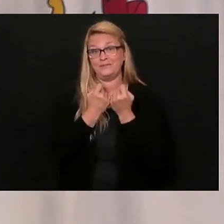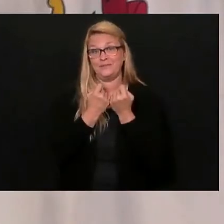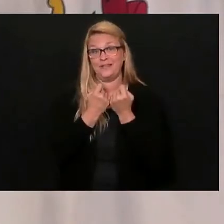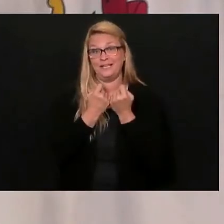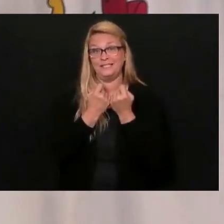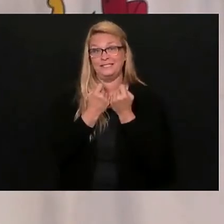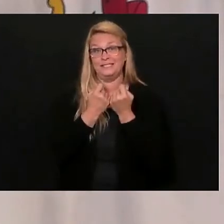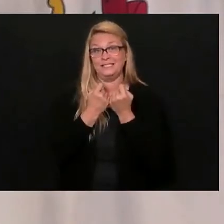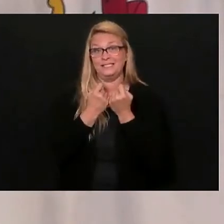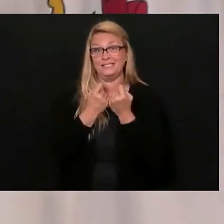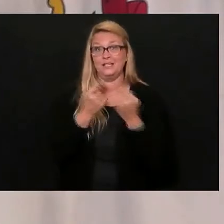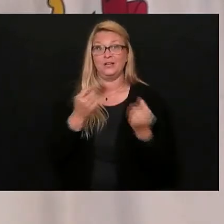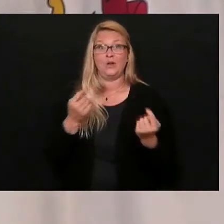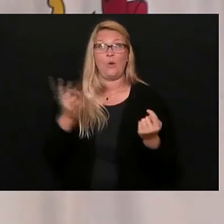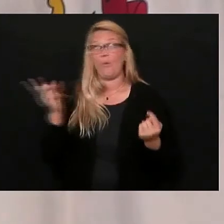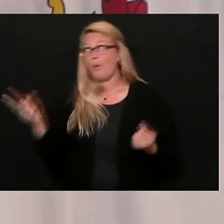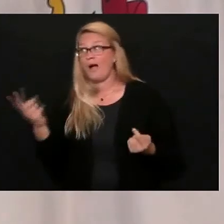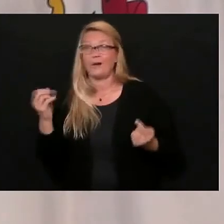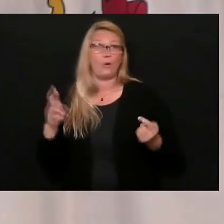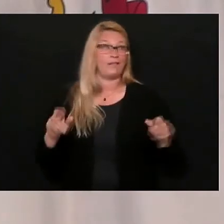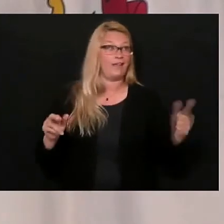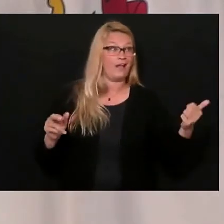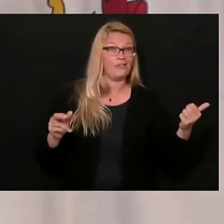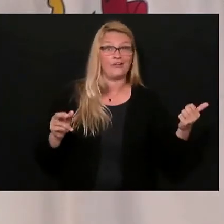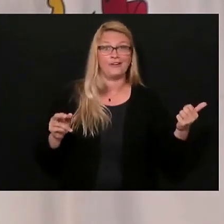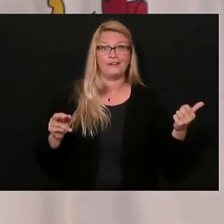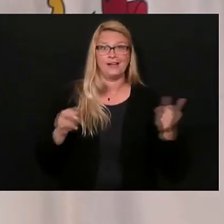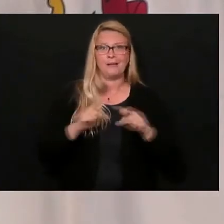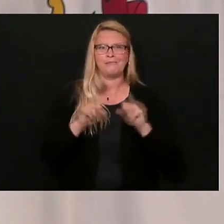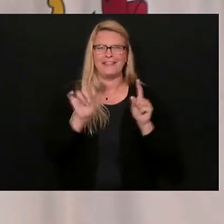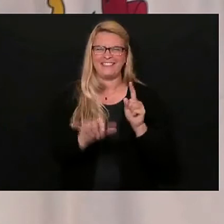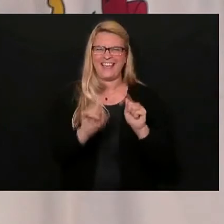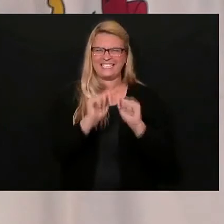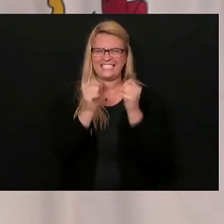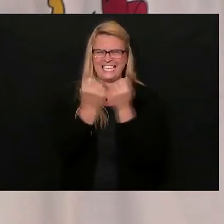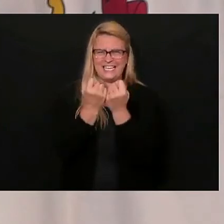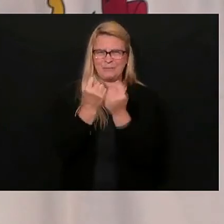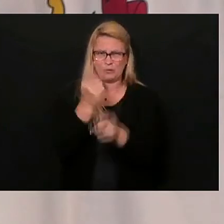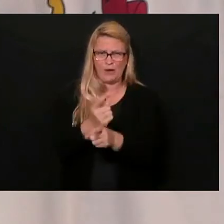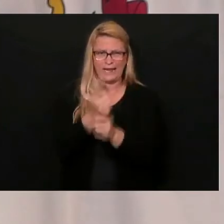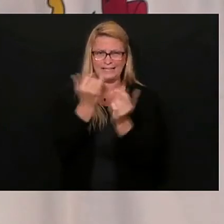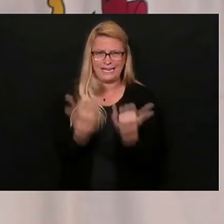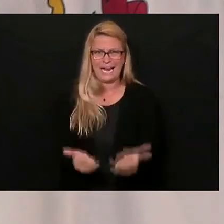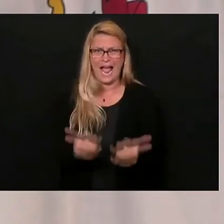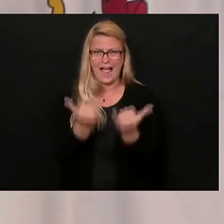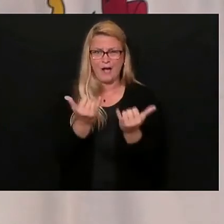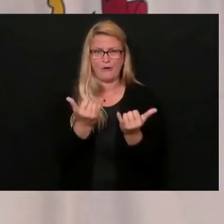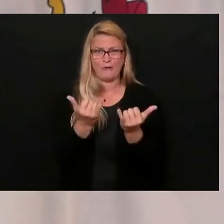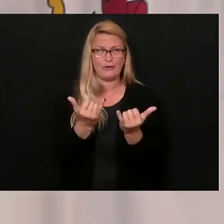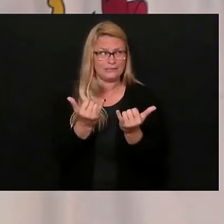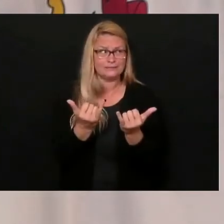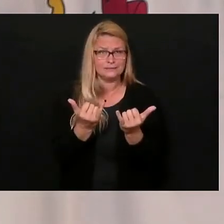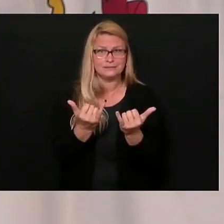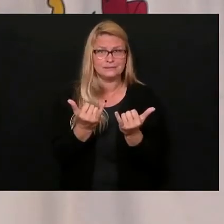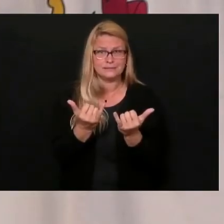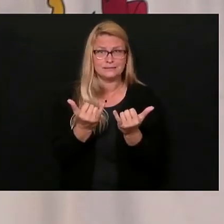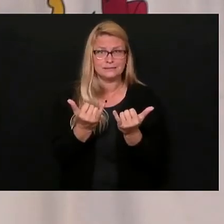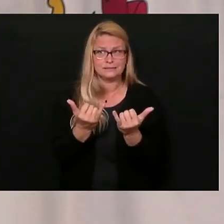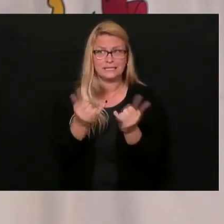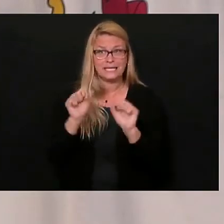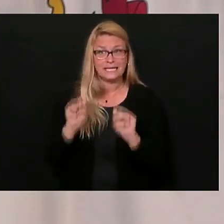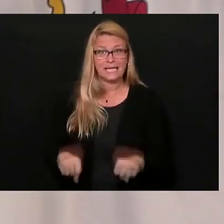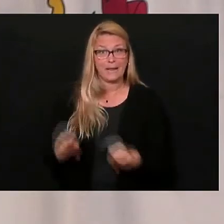the other. But that team, as of right this minute, is eligible to